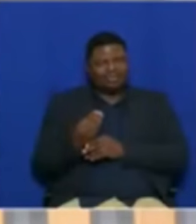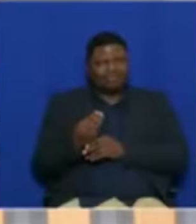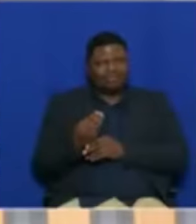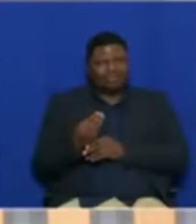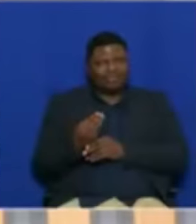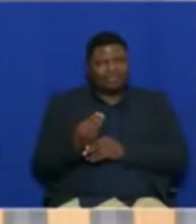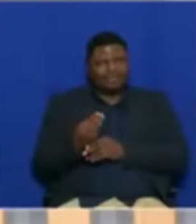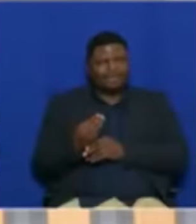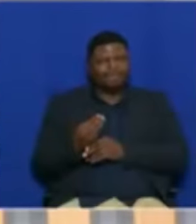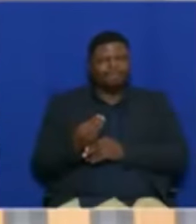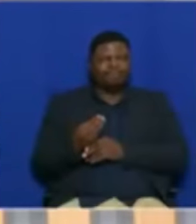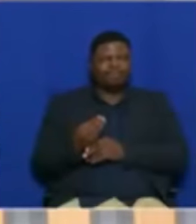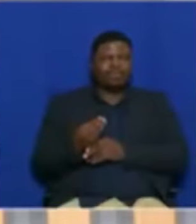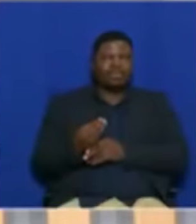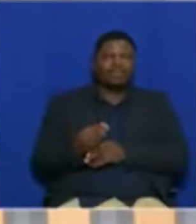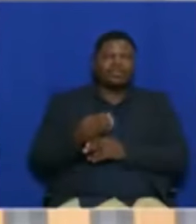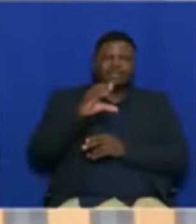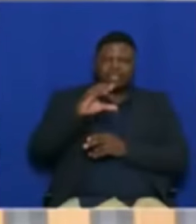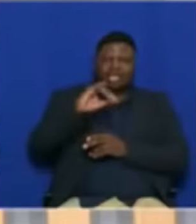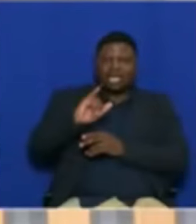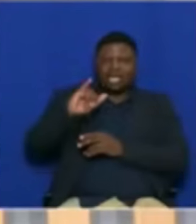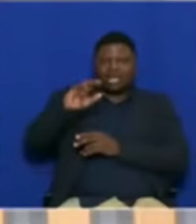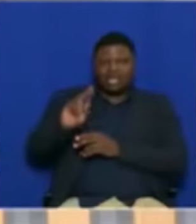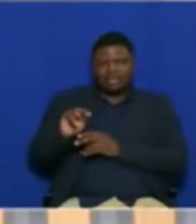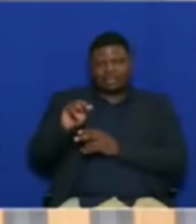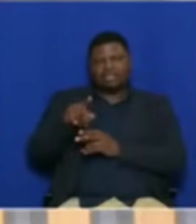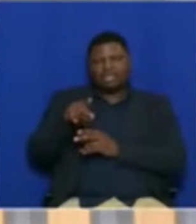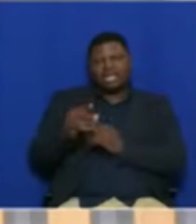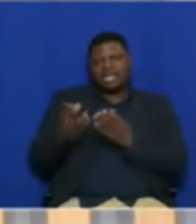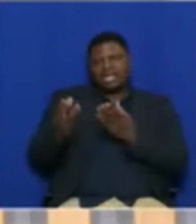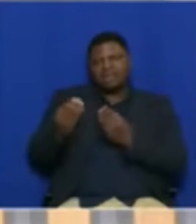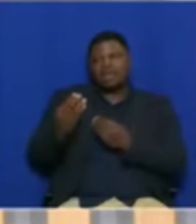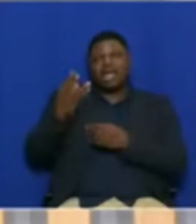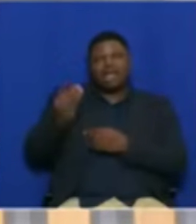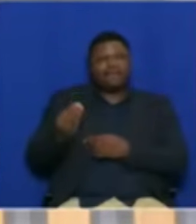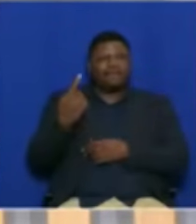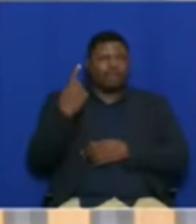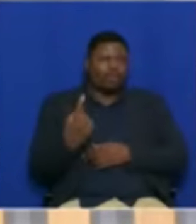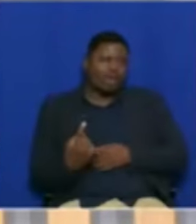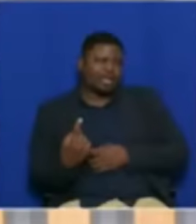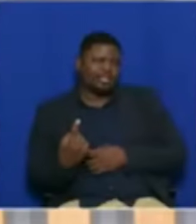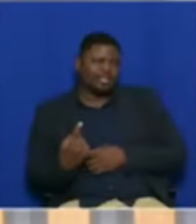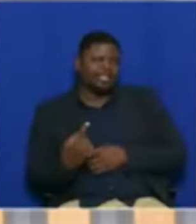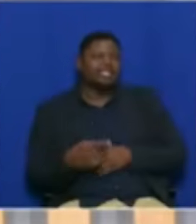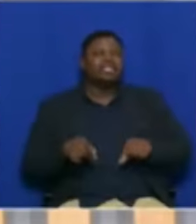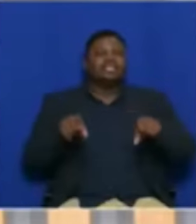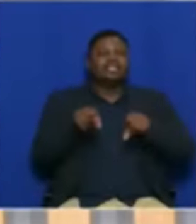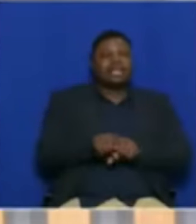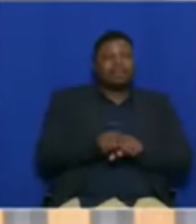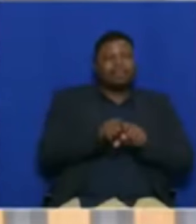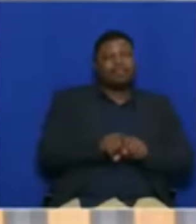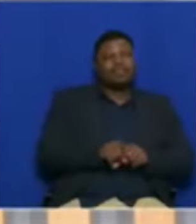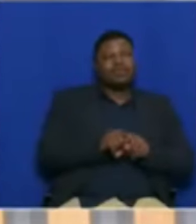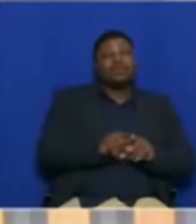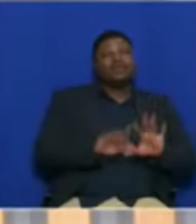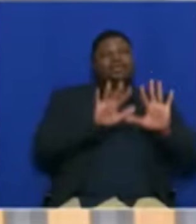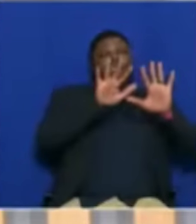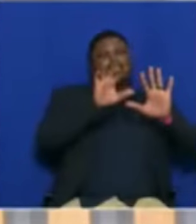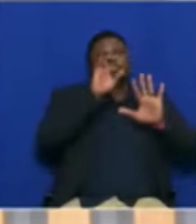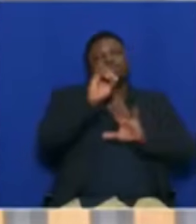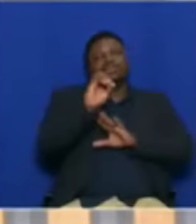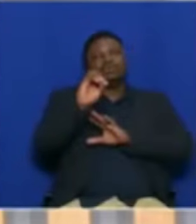telling us that the rest of the information, for example, on 1083 relates to other dockets. Can you just explain how it